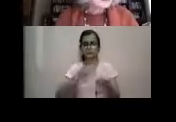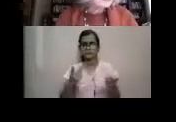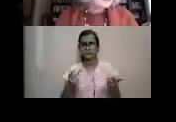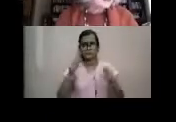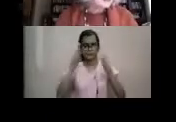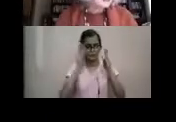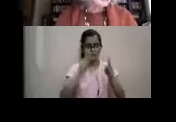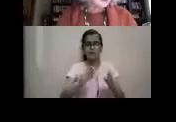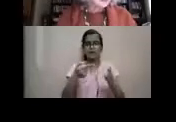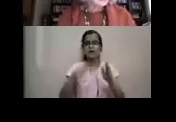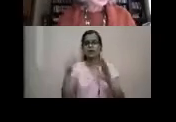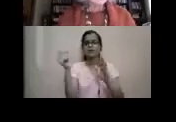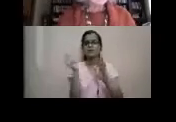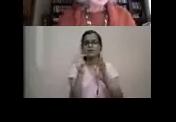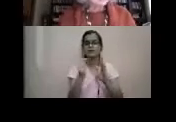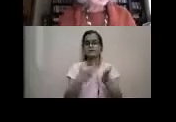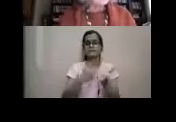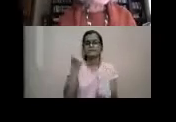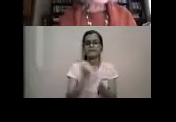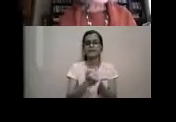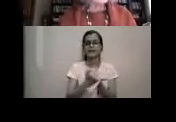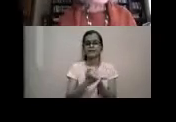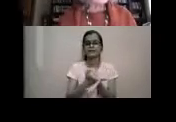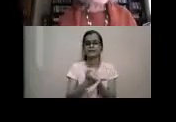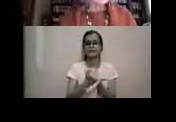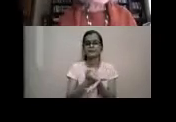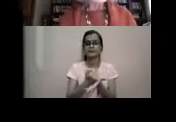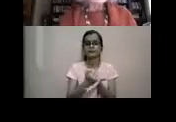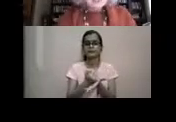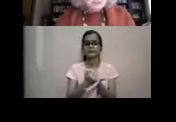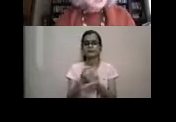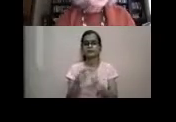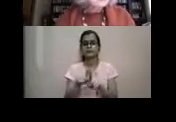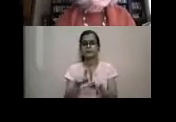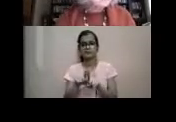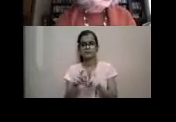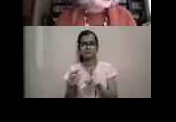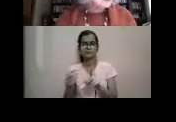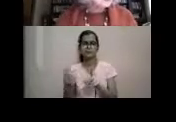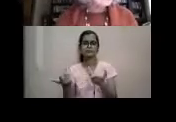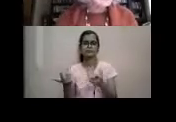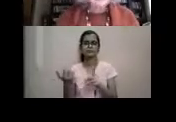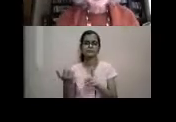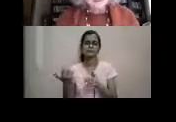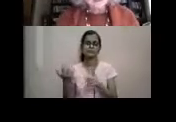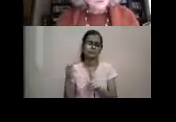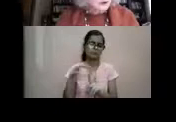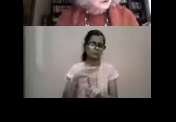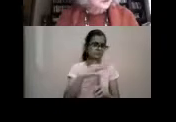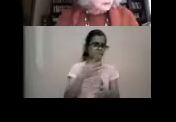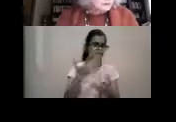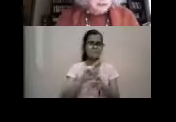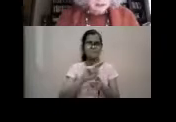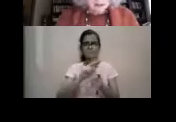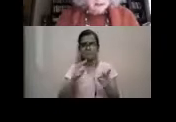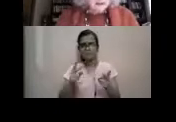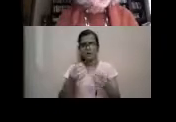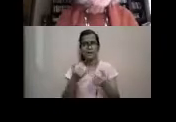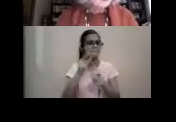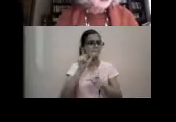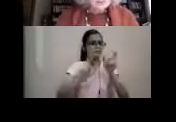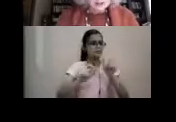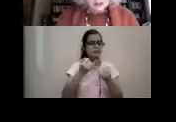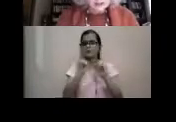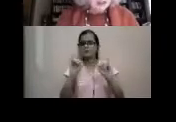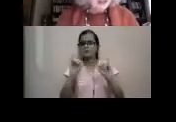on negative rights of liberty from interference, generally presupposes agents who are independent,